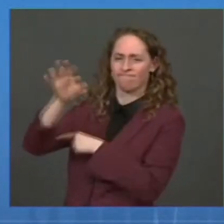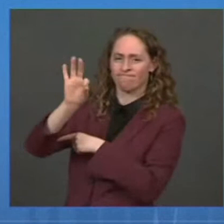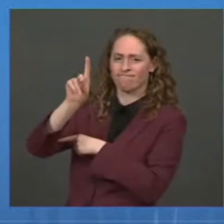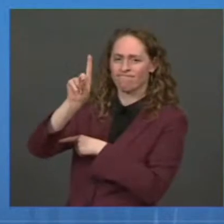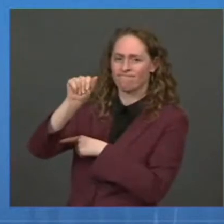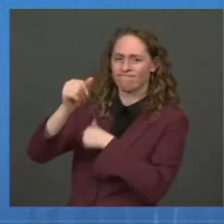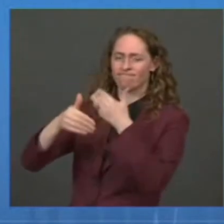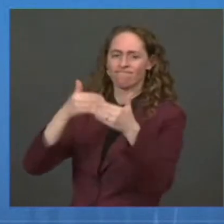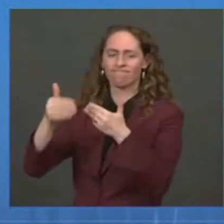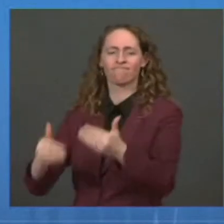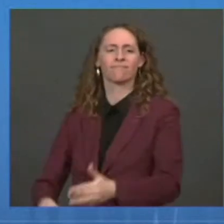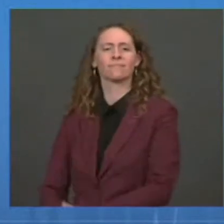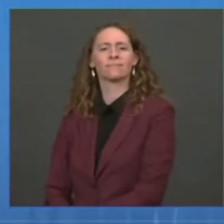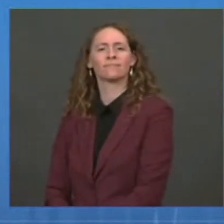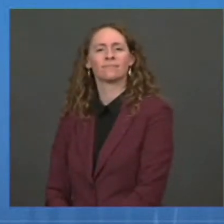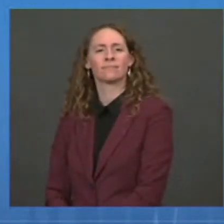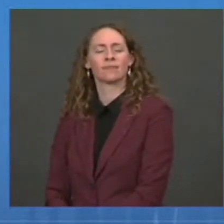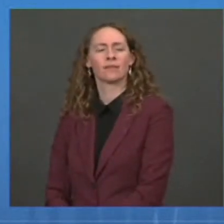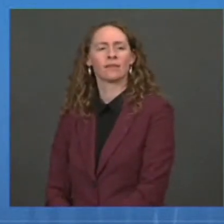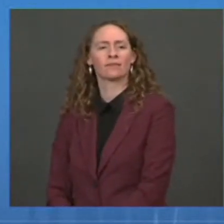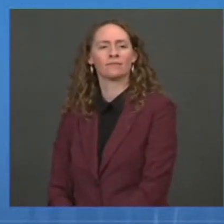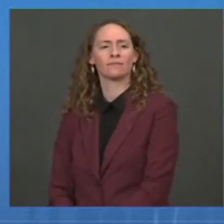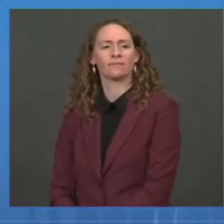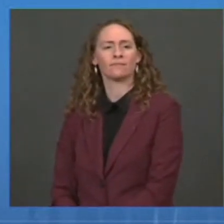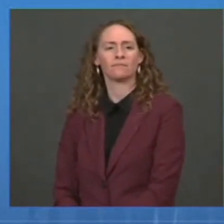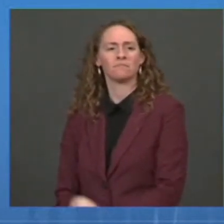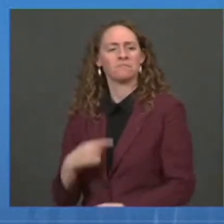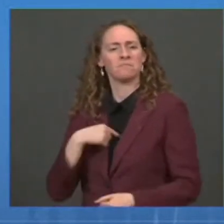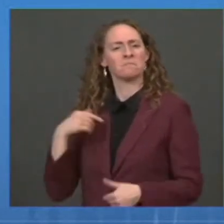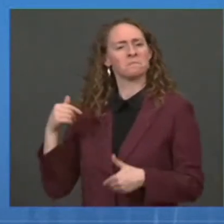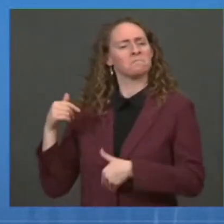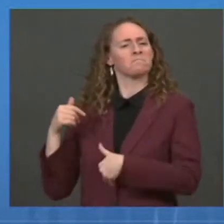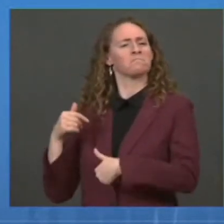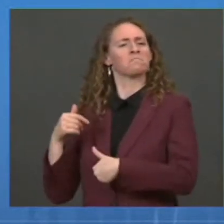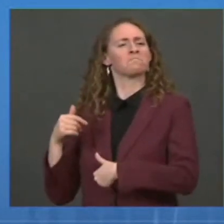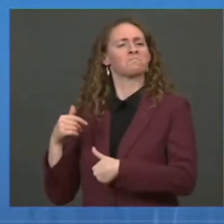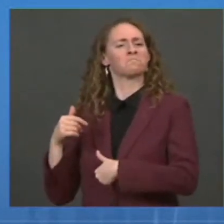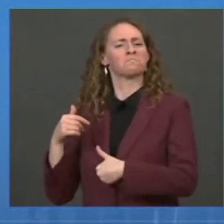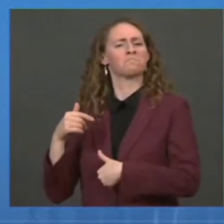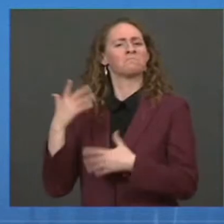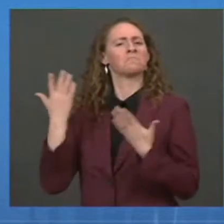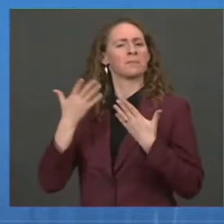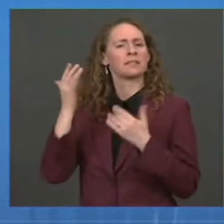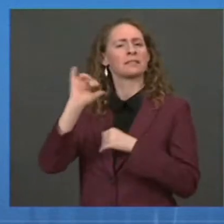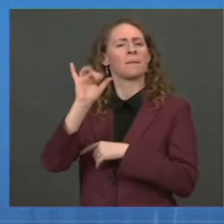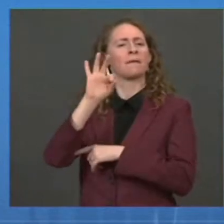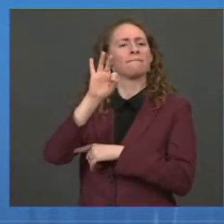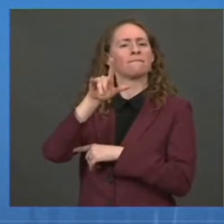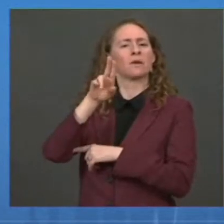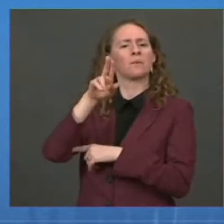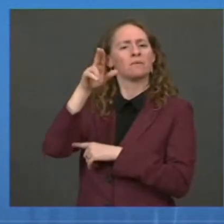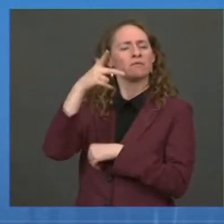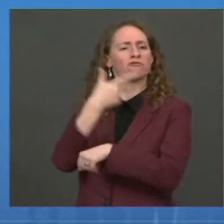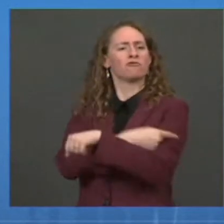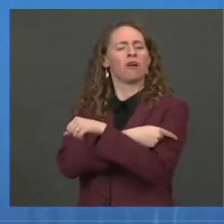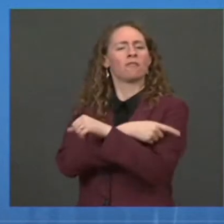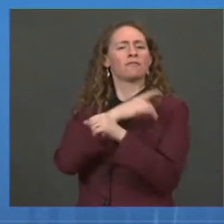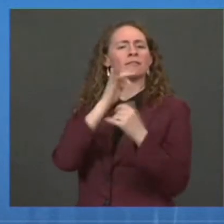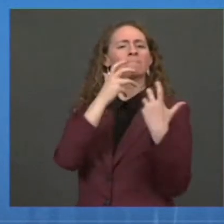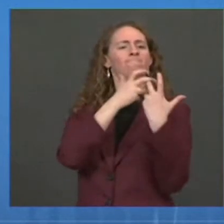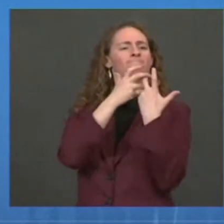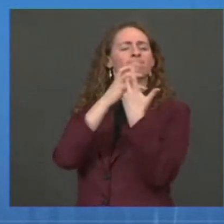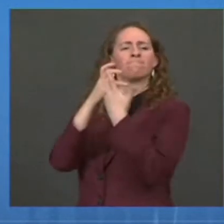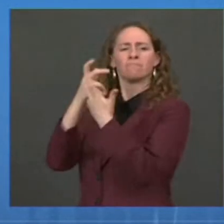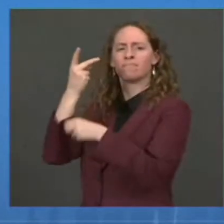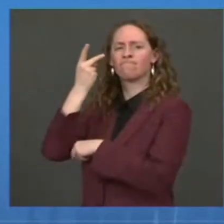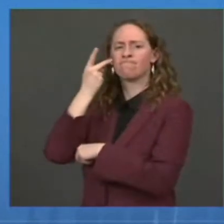strain change for influenza. But I would have to leave that determination to the FDA. And just to build a little bit on that, the FDA has laid